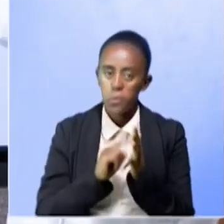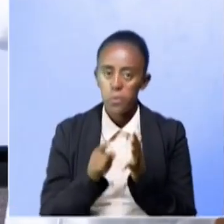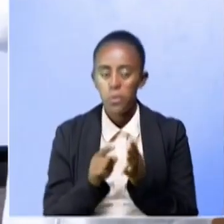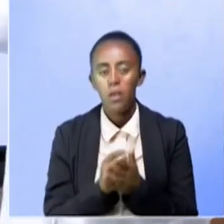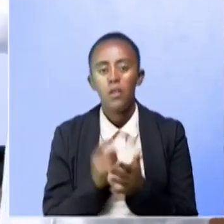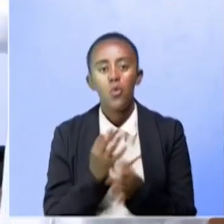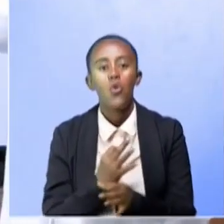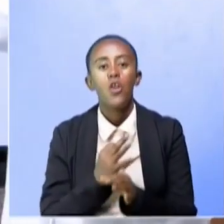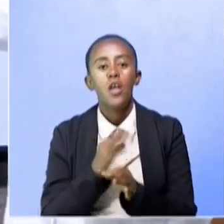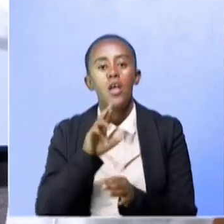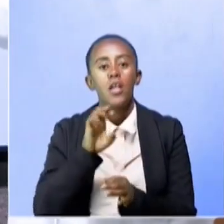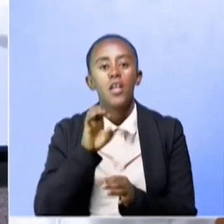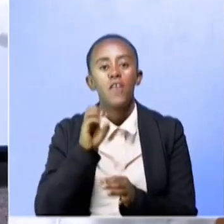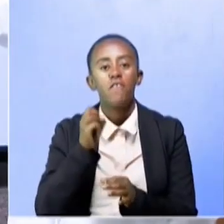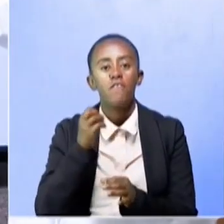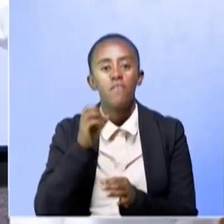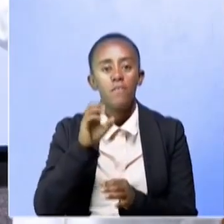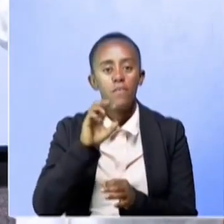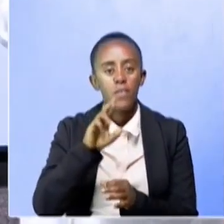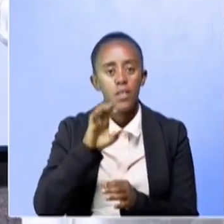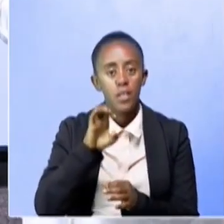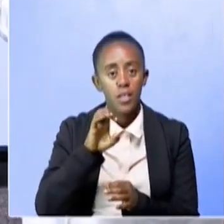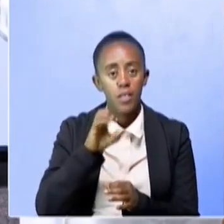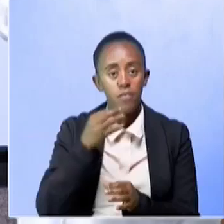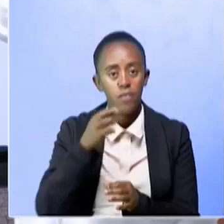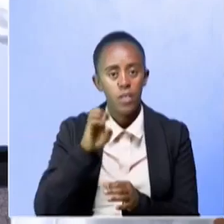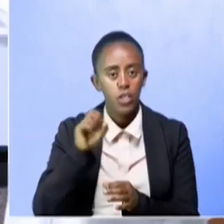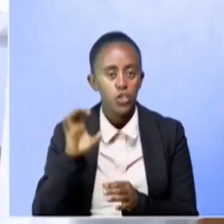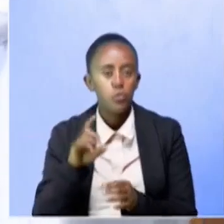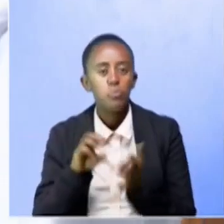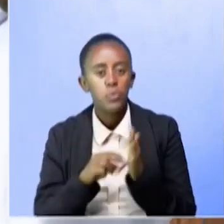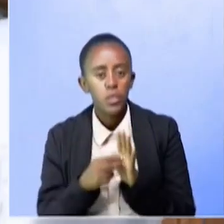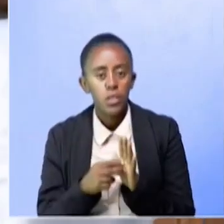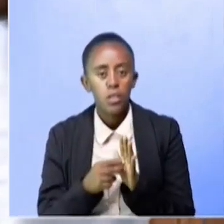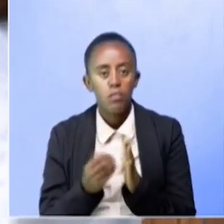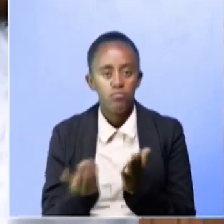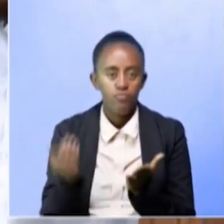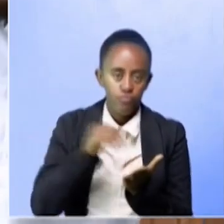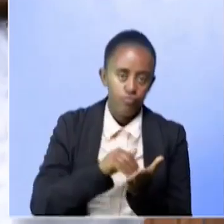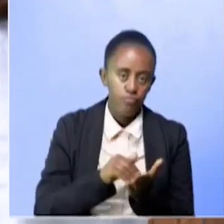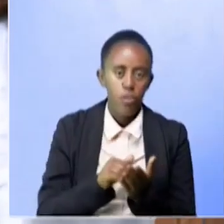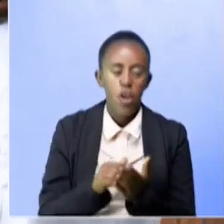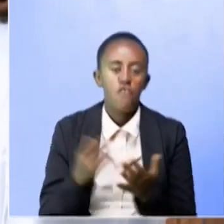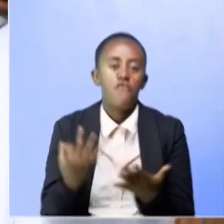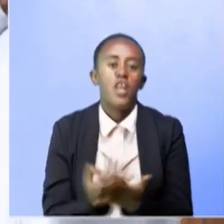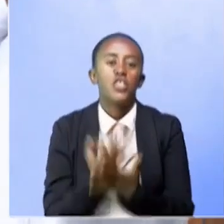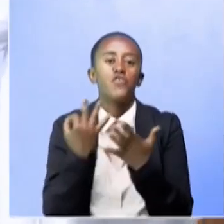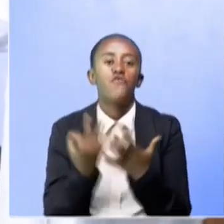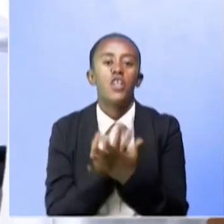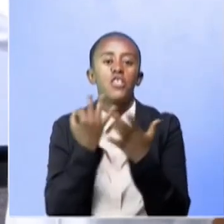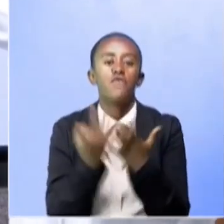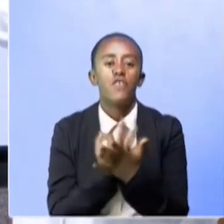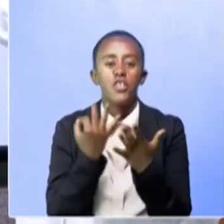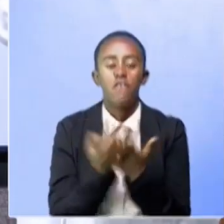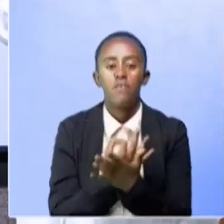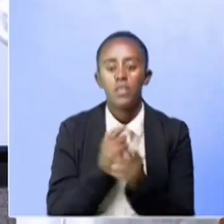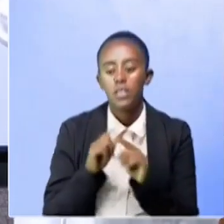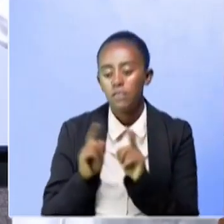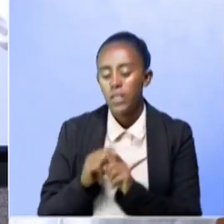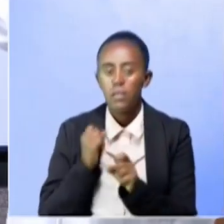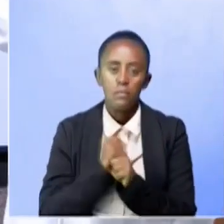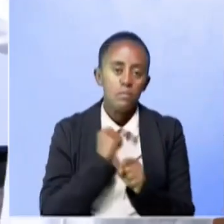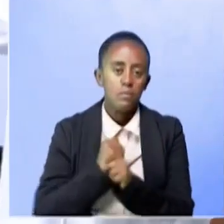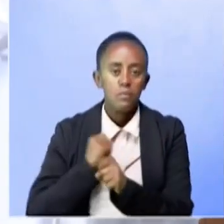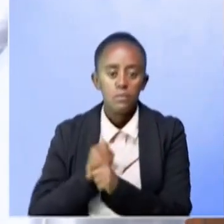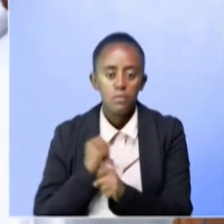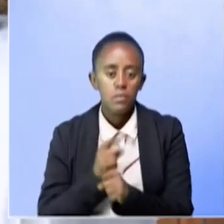it, okay? So as to be active. As if we are making the different kinds of activities